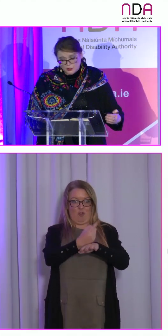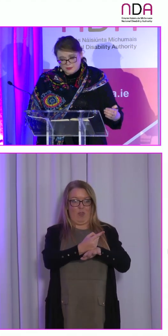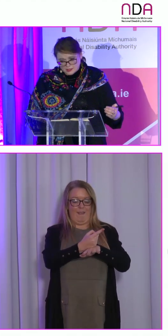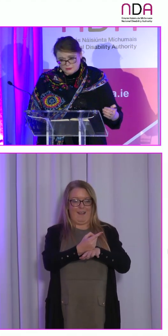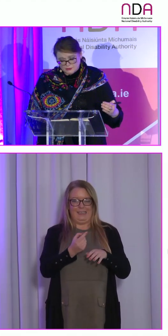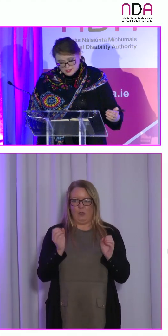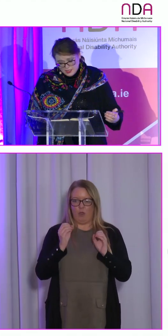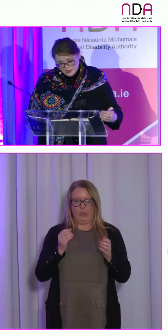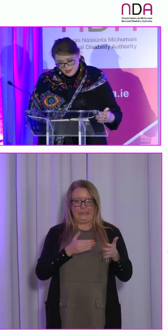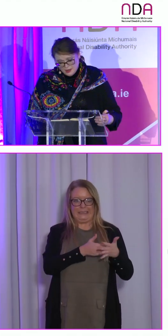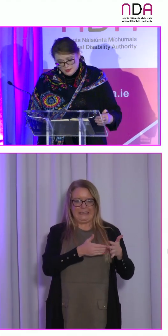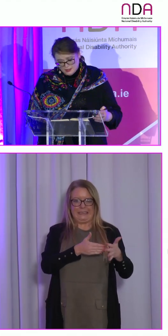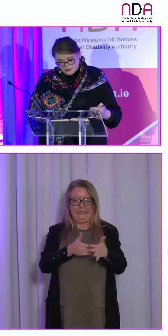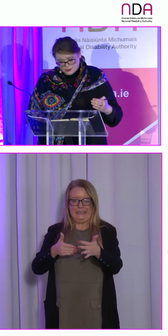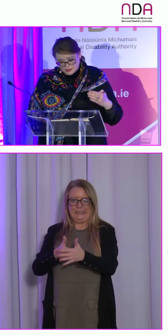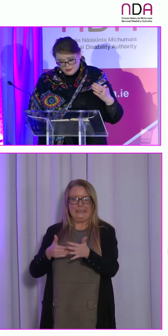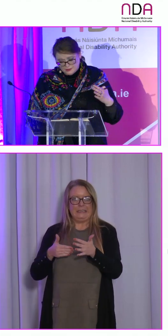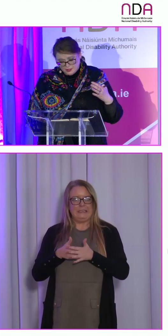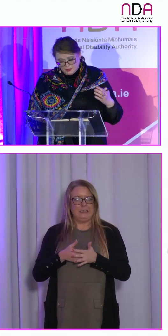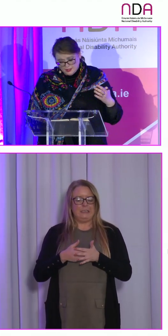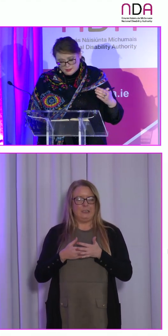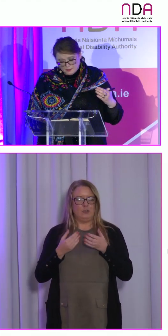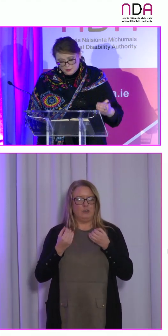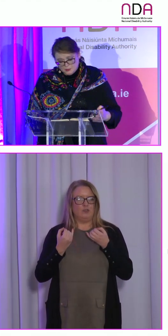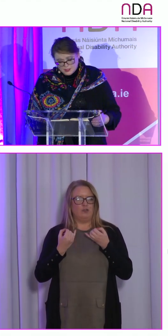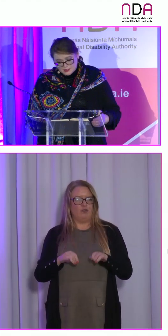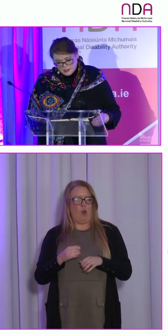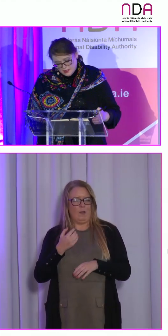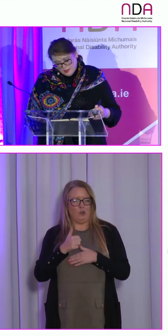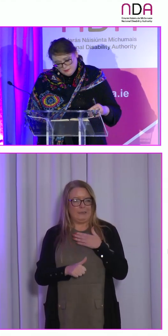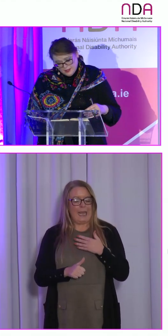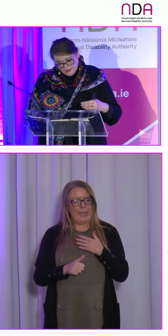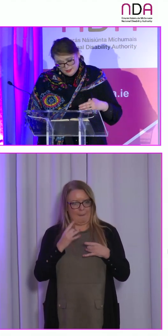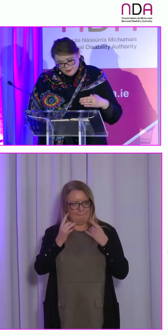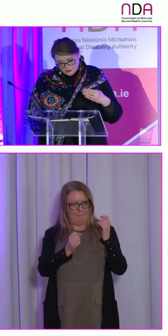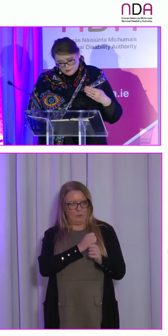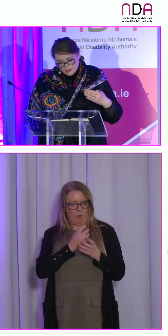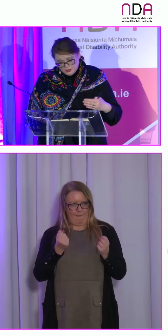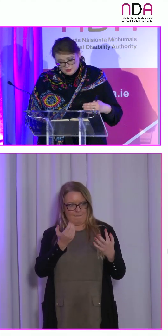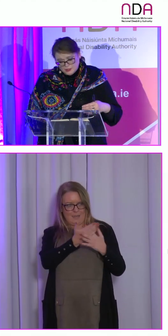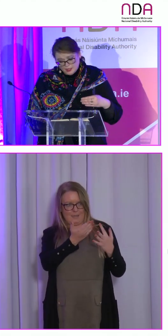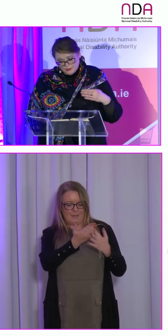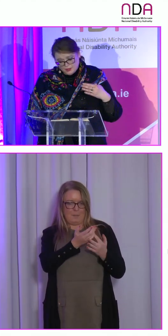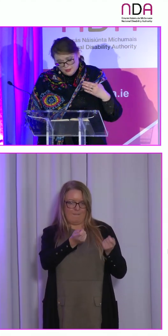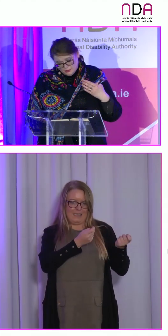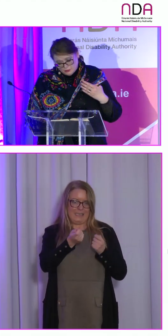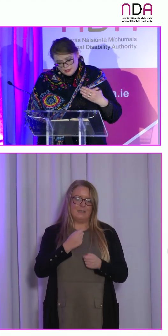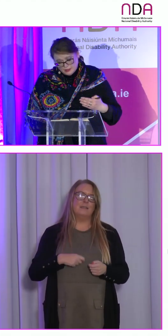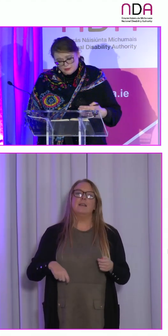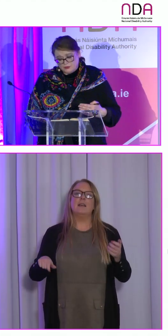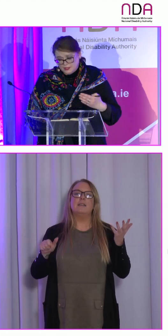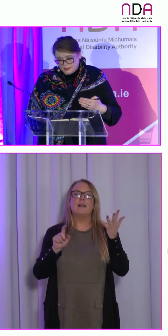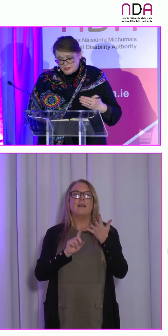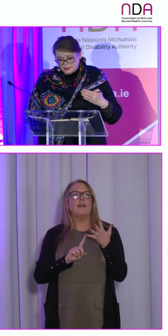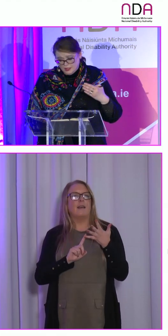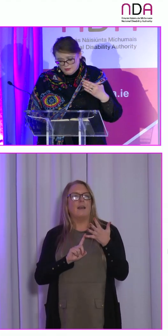your enjoyment of the day and that are just there and appropriate, and that on your departure you have a really